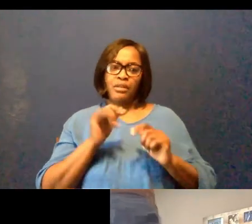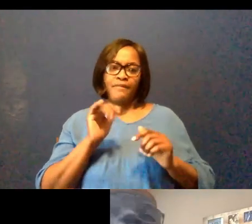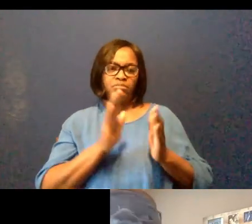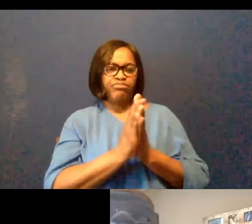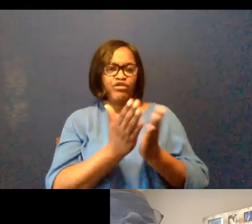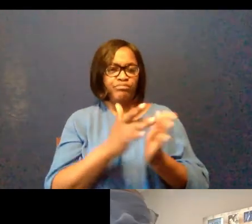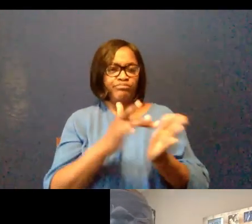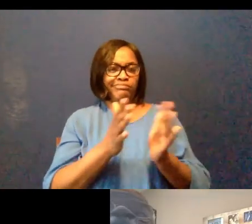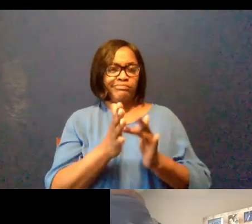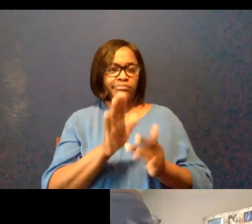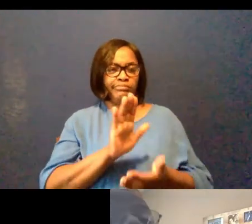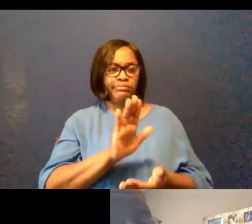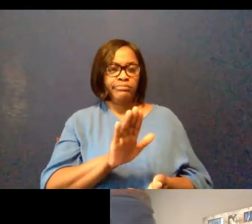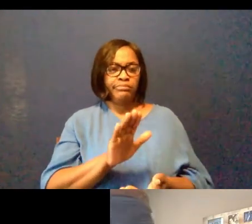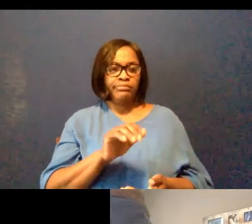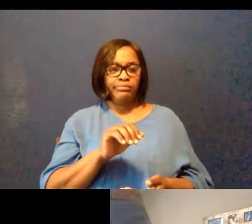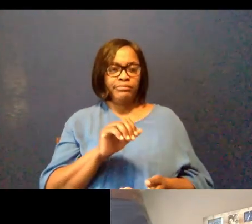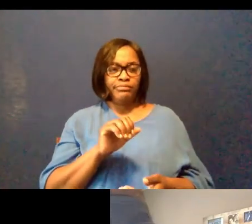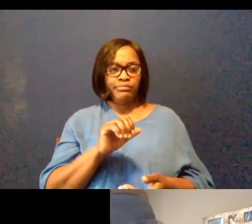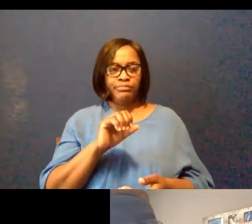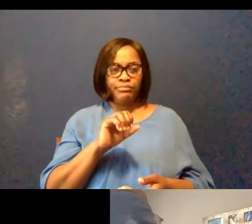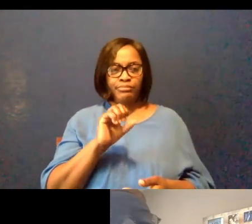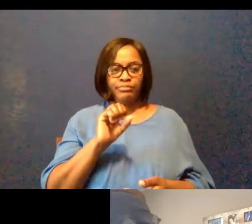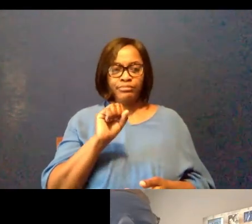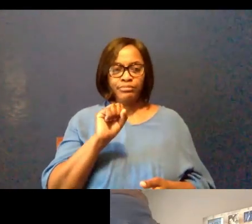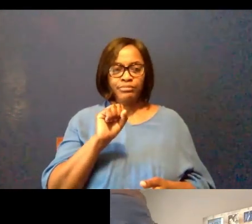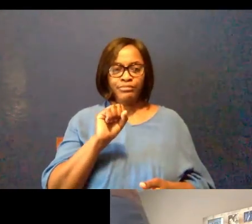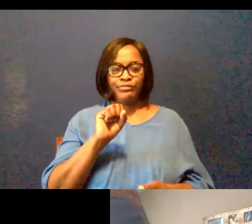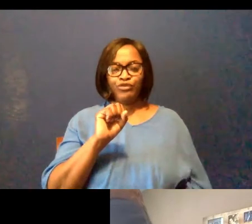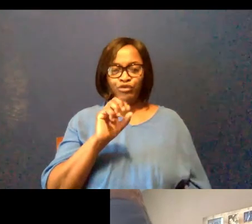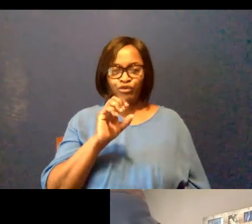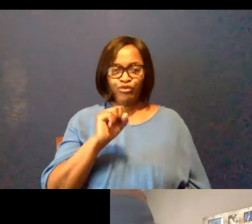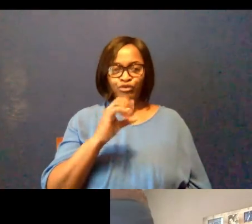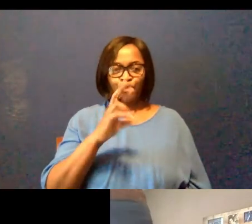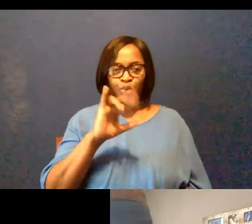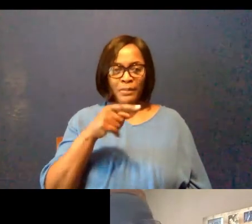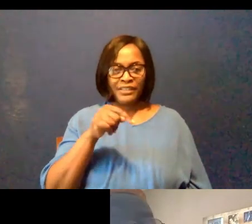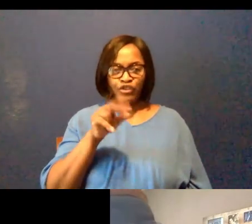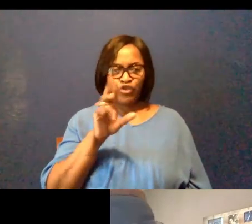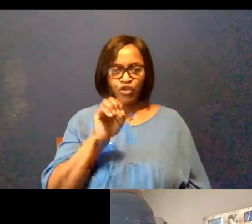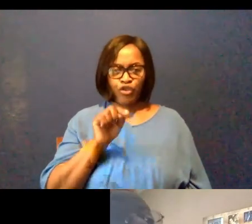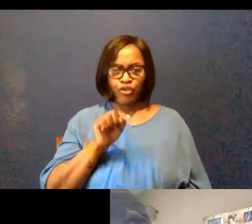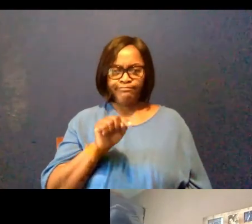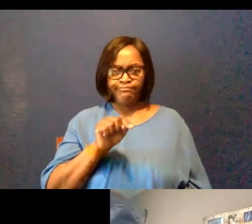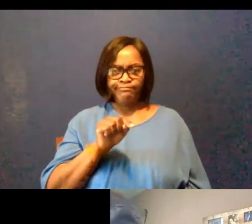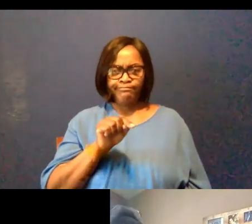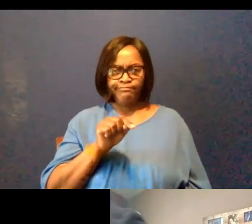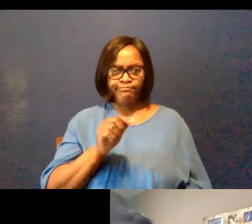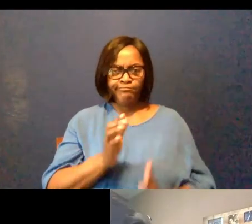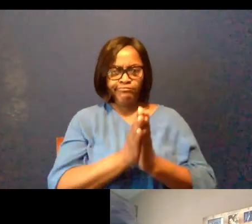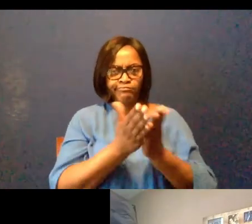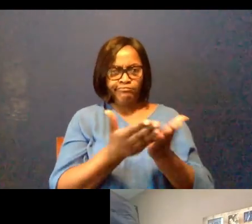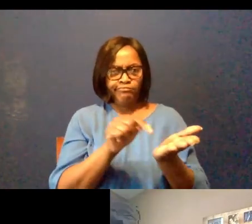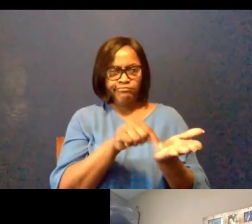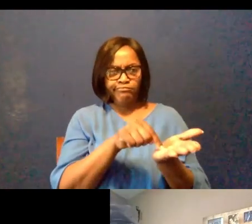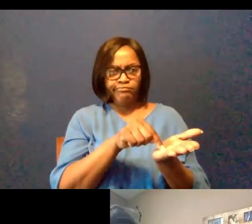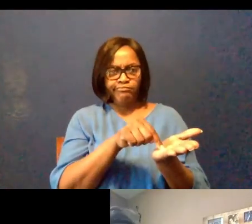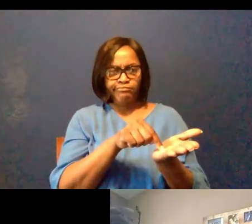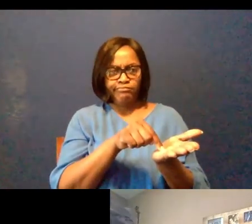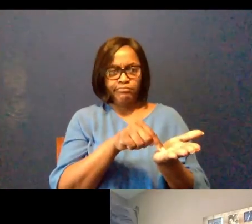Can you ask the question again, please? Yes, I can. So the question is from